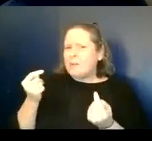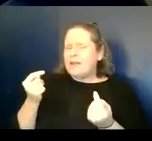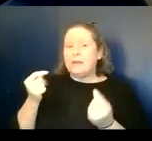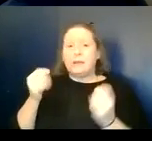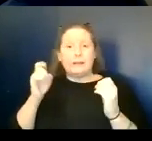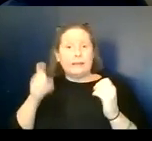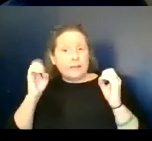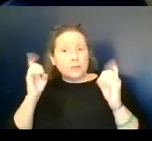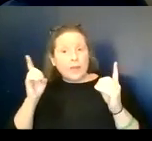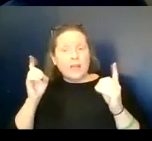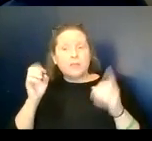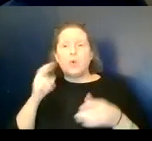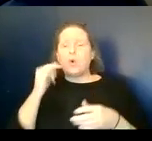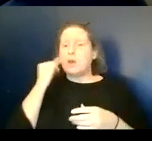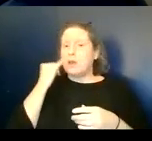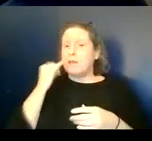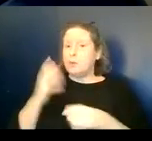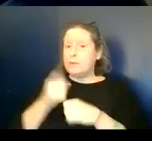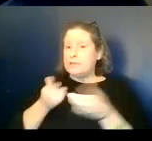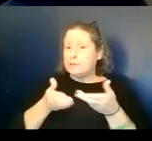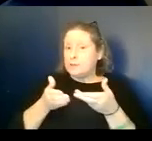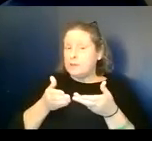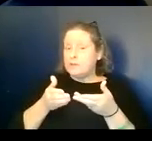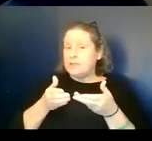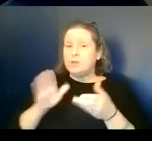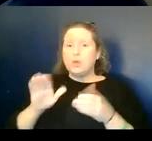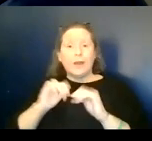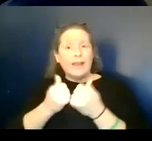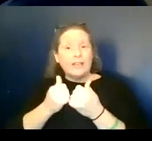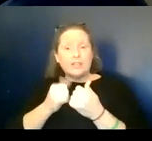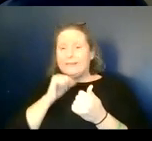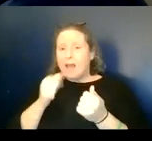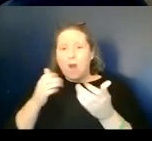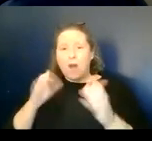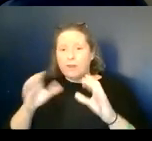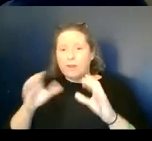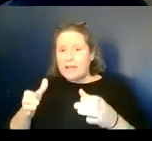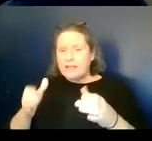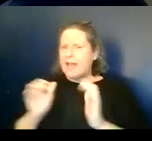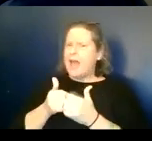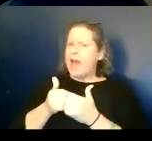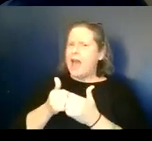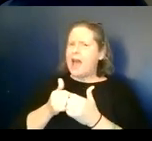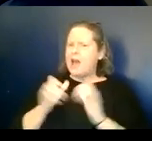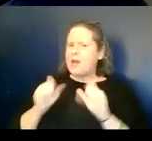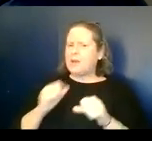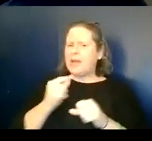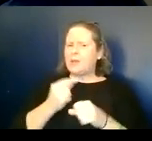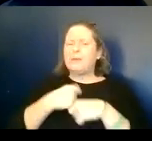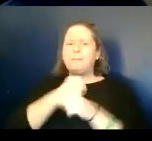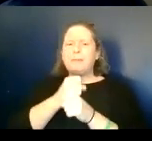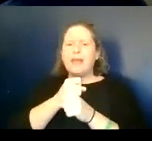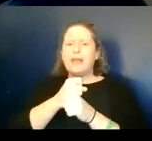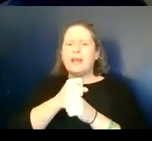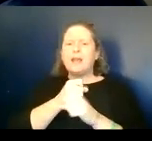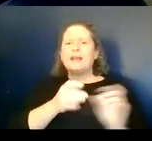education or if you receive services and your agency doesn't offer classes, how can we create a bridge